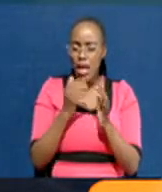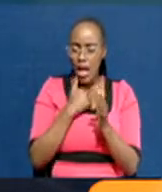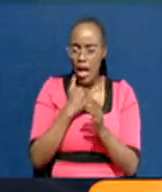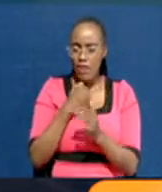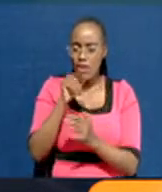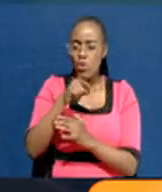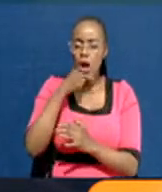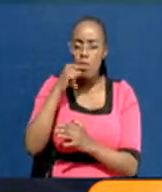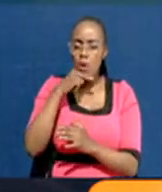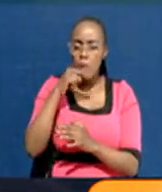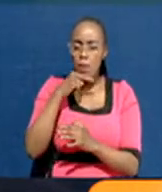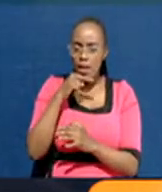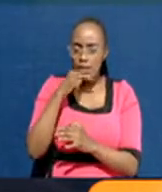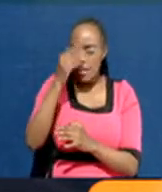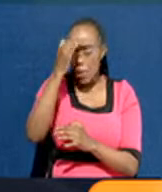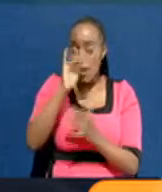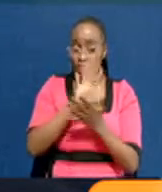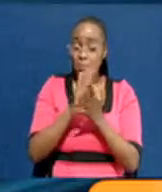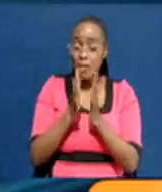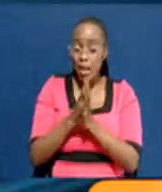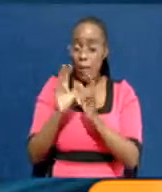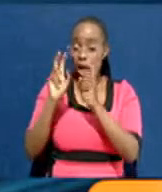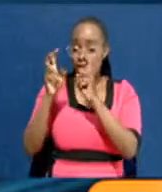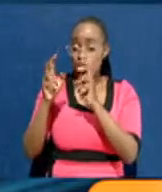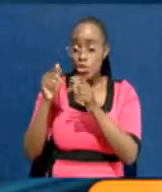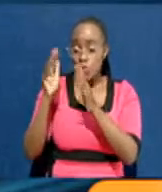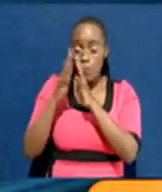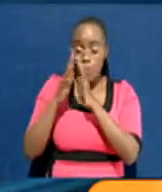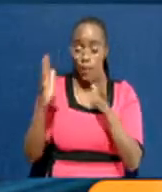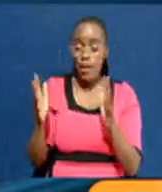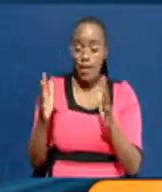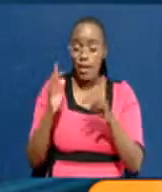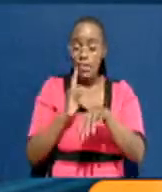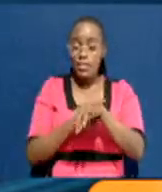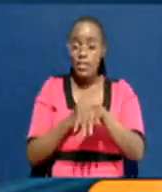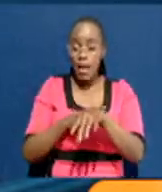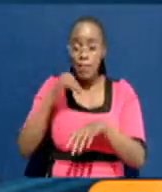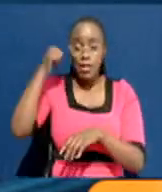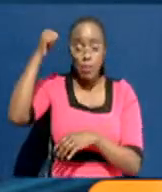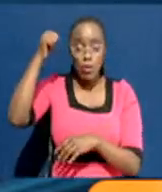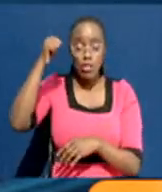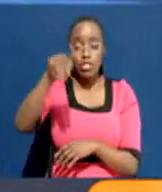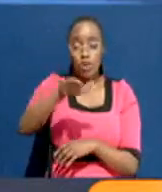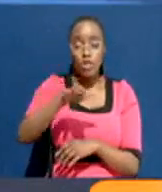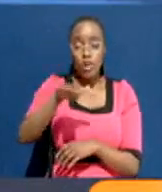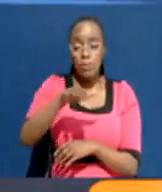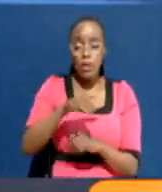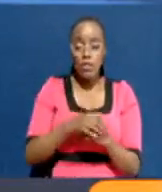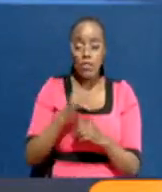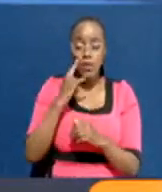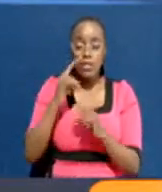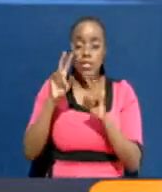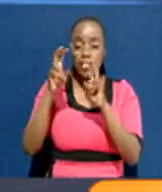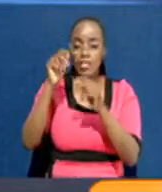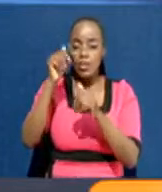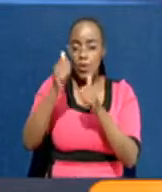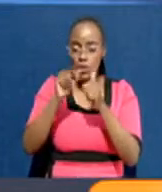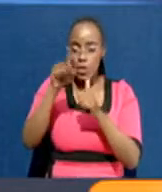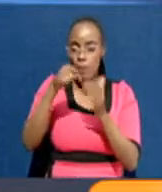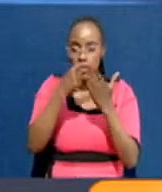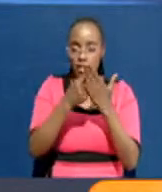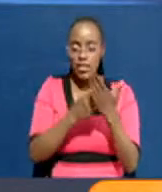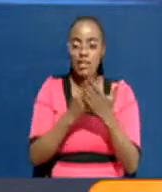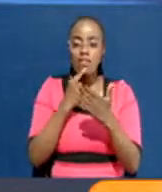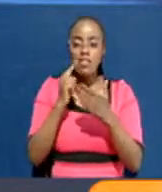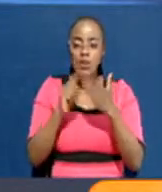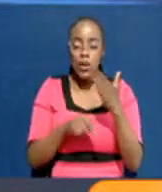your comment around this? Because it's become quite an issue, even of political debate. Look, it's a matter I love to discuss, but as you say,